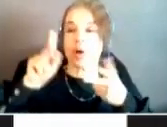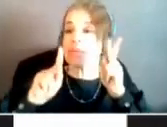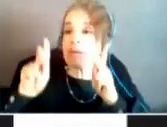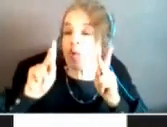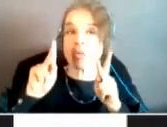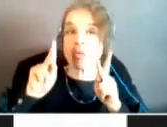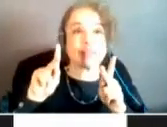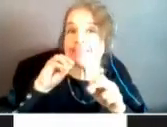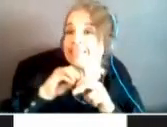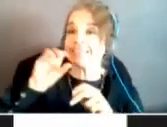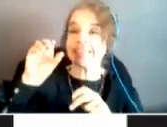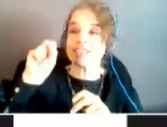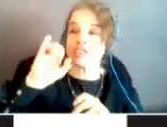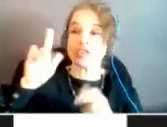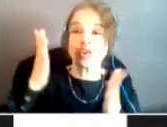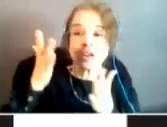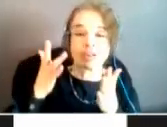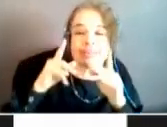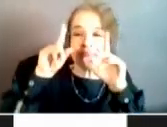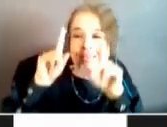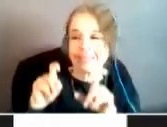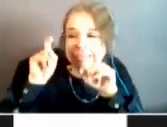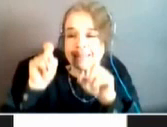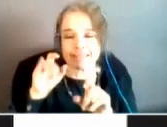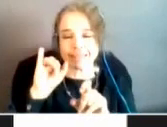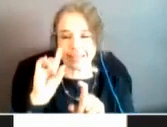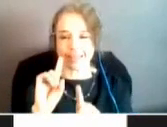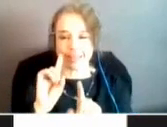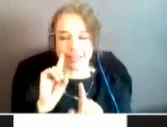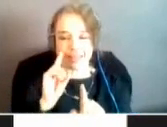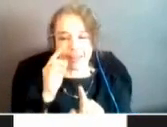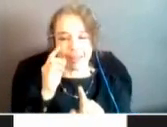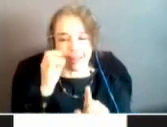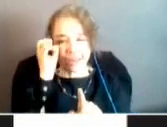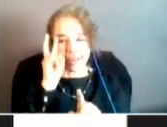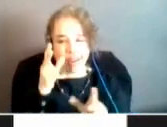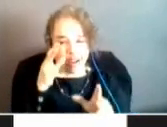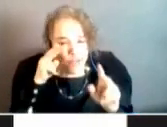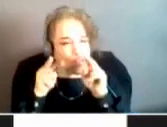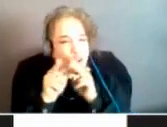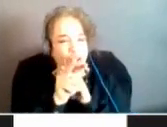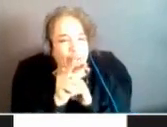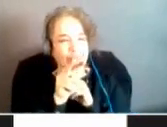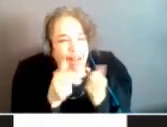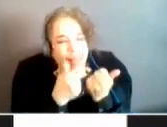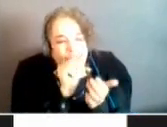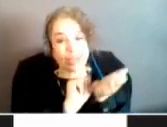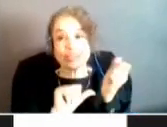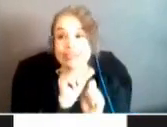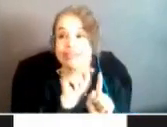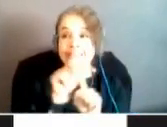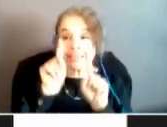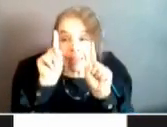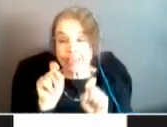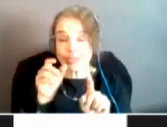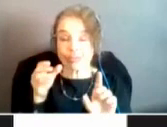people in social services, to examine their own views of euthanasia and assisted suicide. They must also